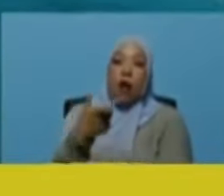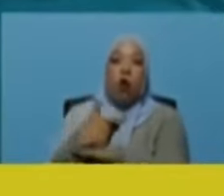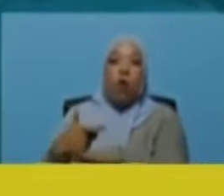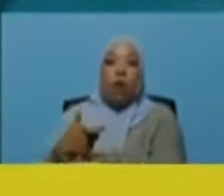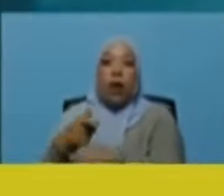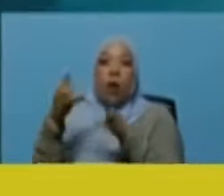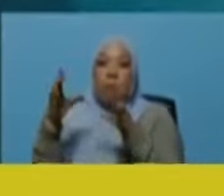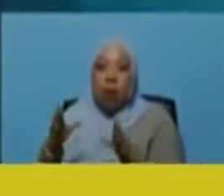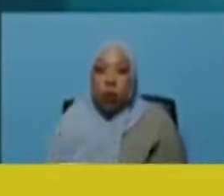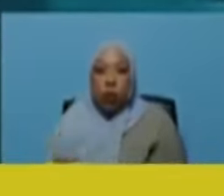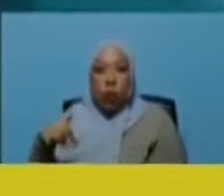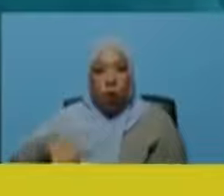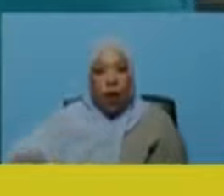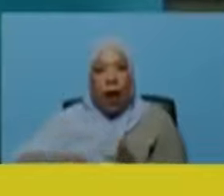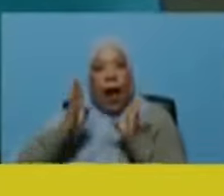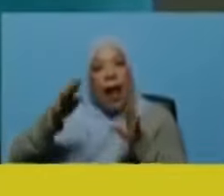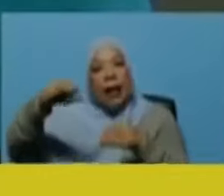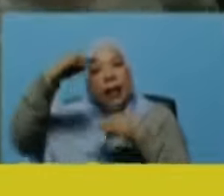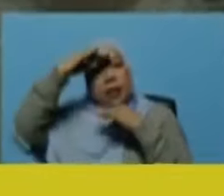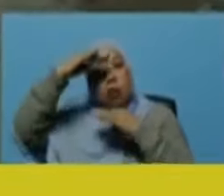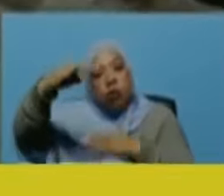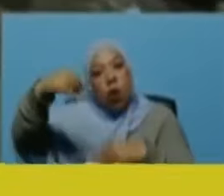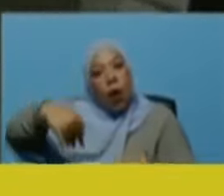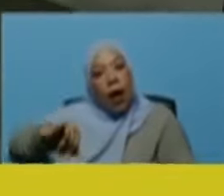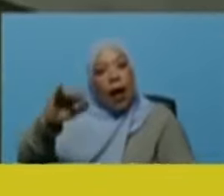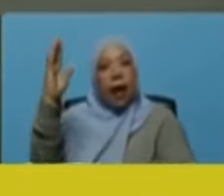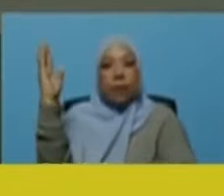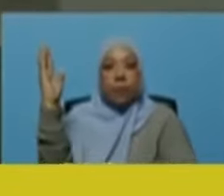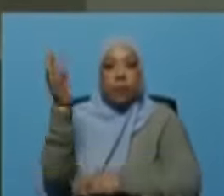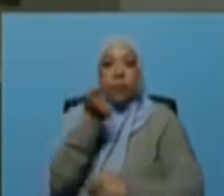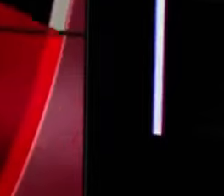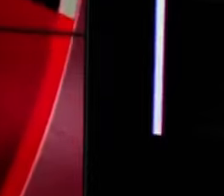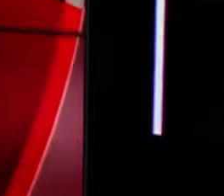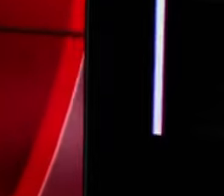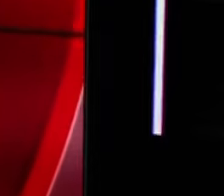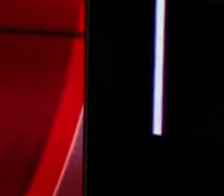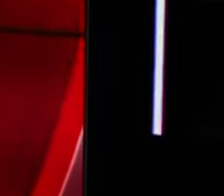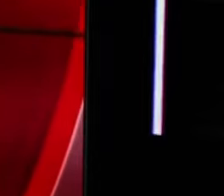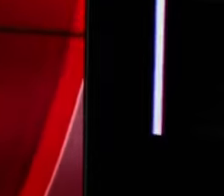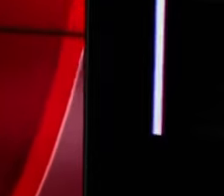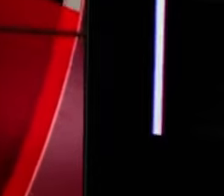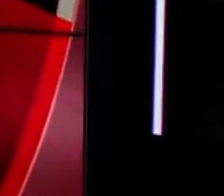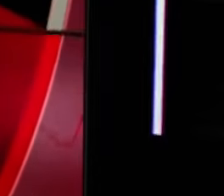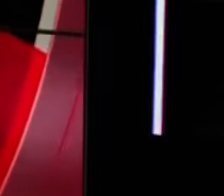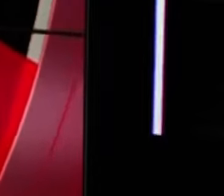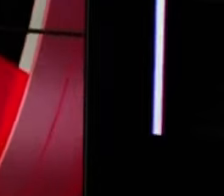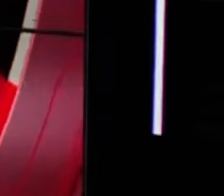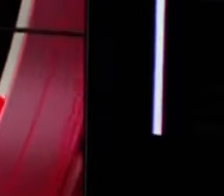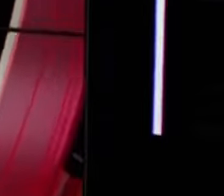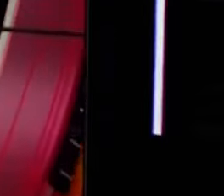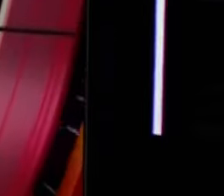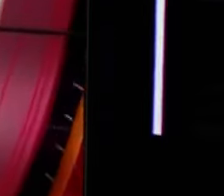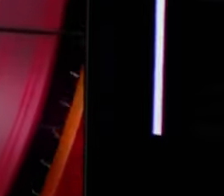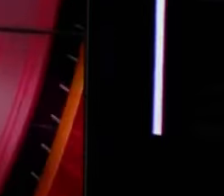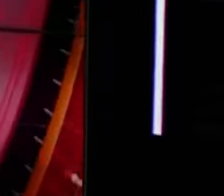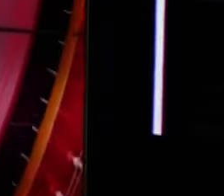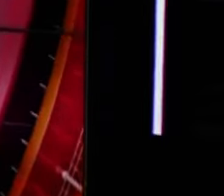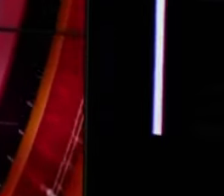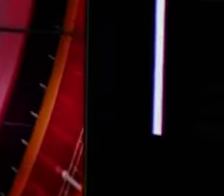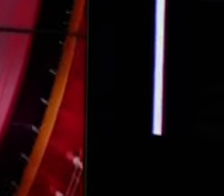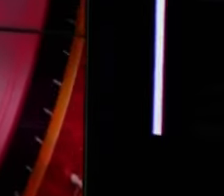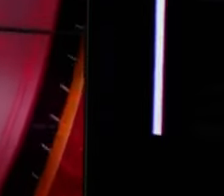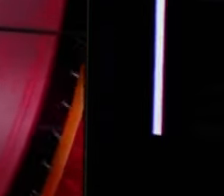guarantee a quality attention to our population. These are areas of quality. We were live to Venezuela, where President